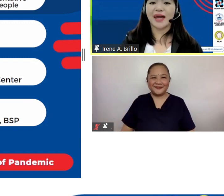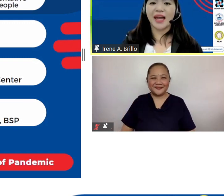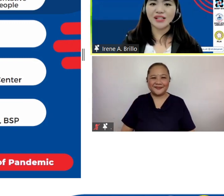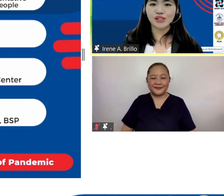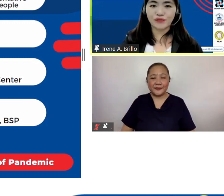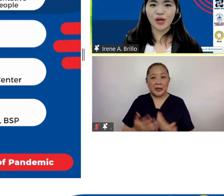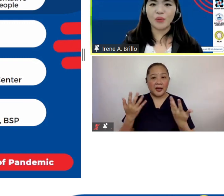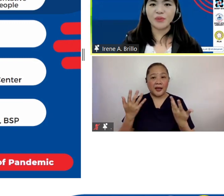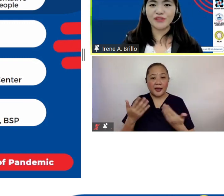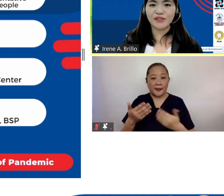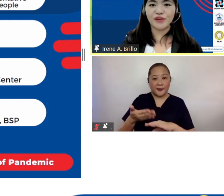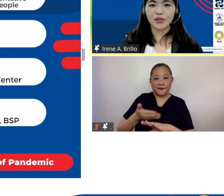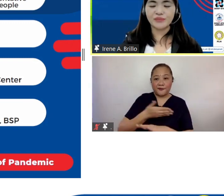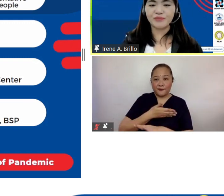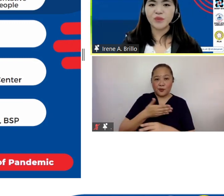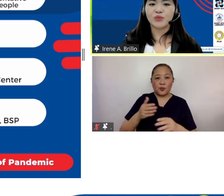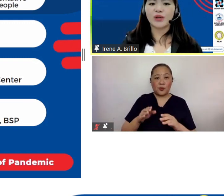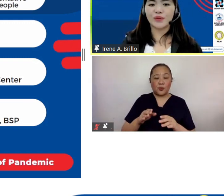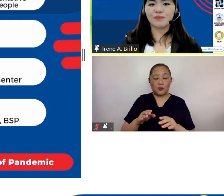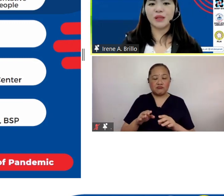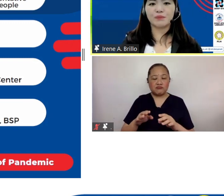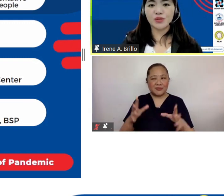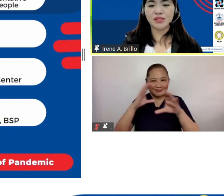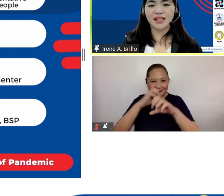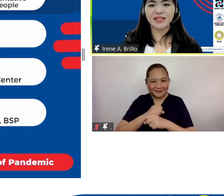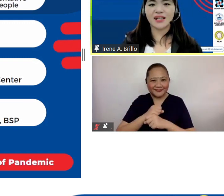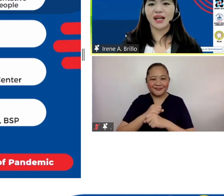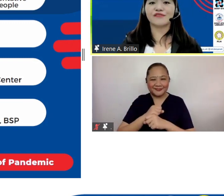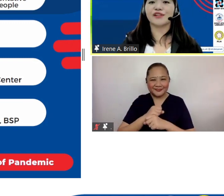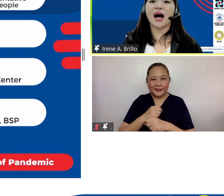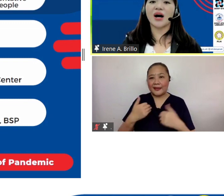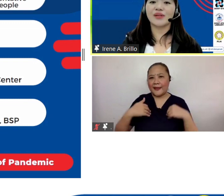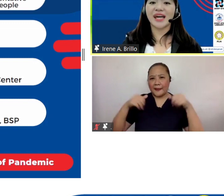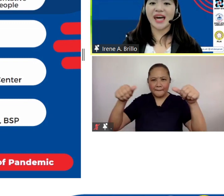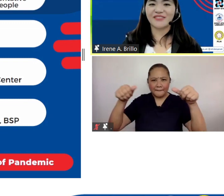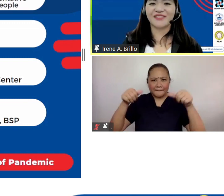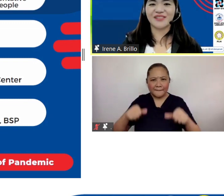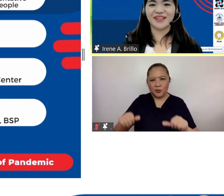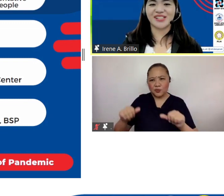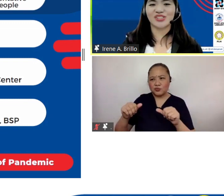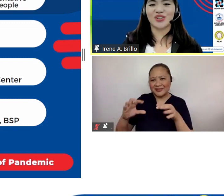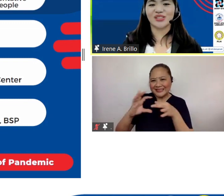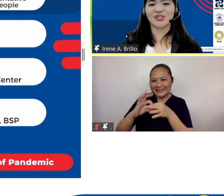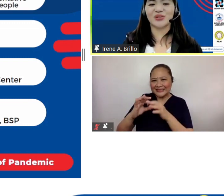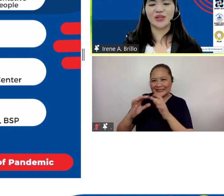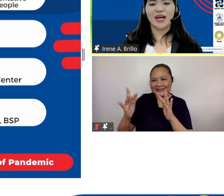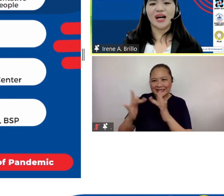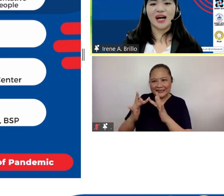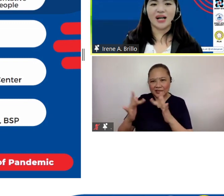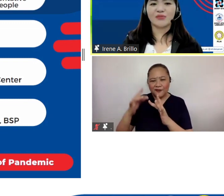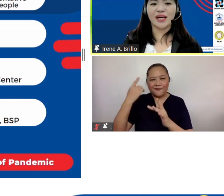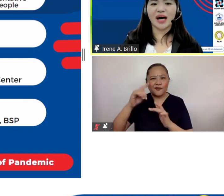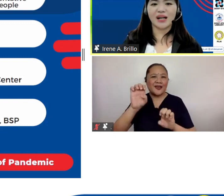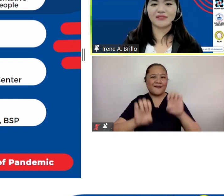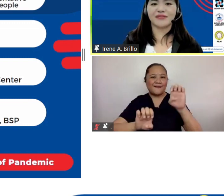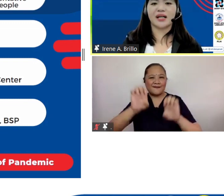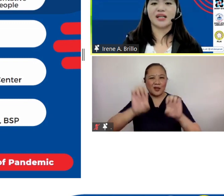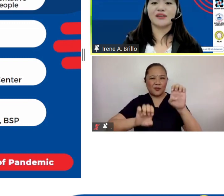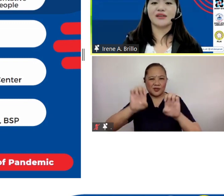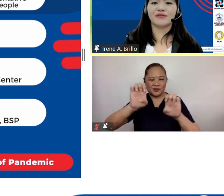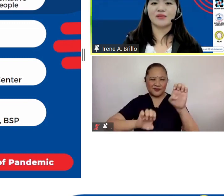before the end of the open forum, we will be posting the link for our evaluation. So we